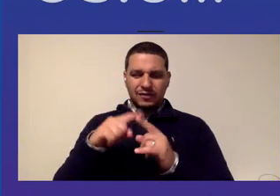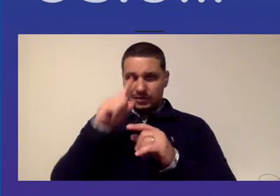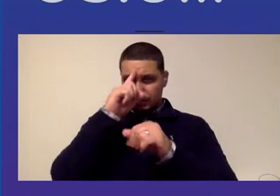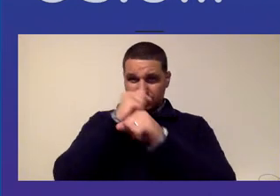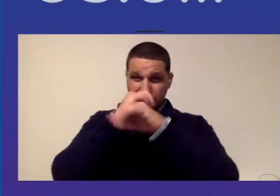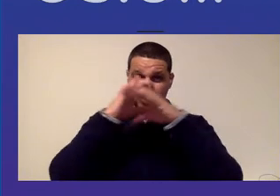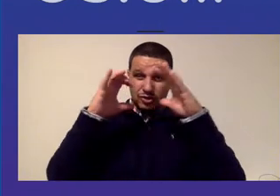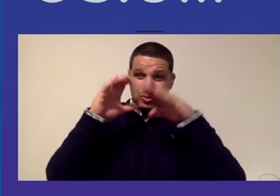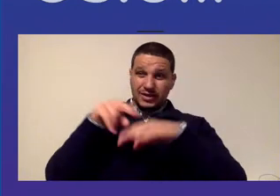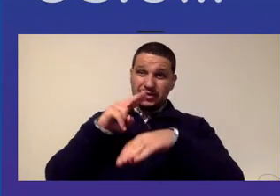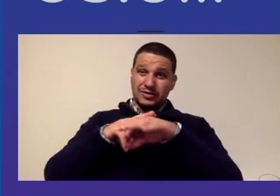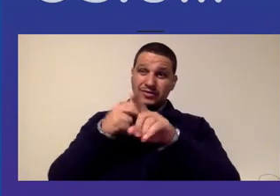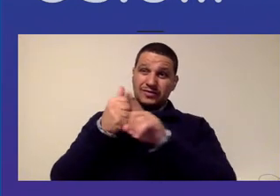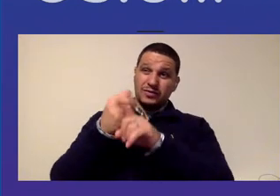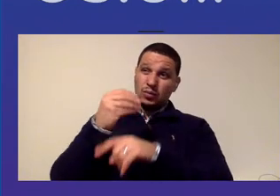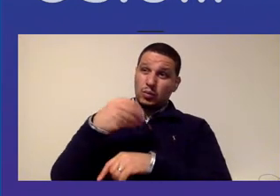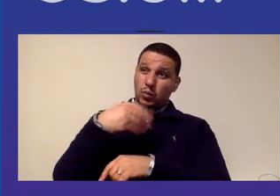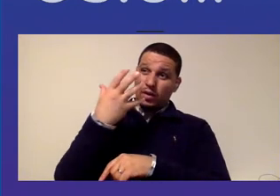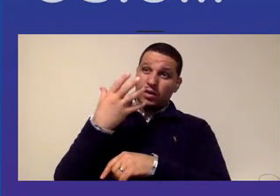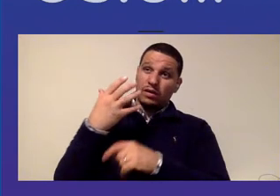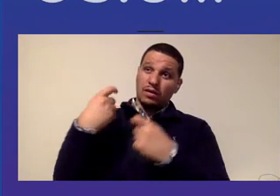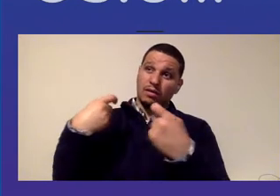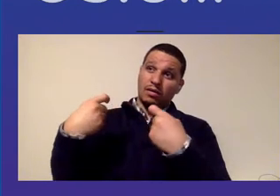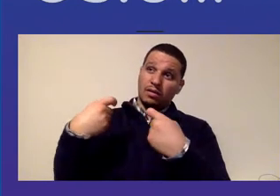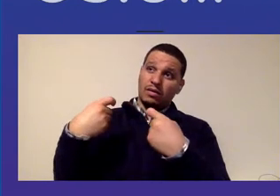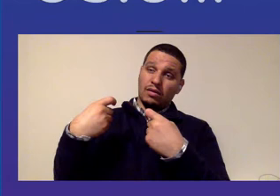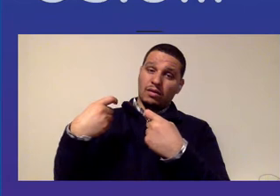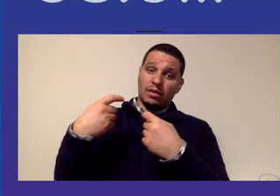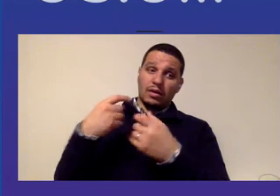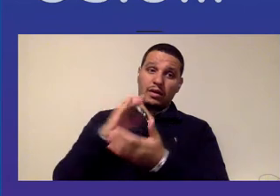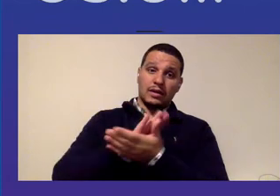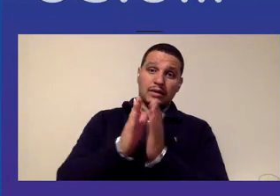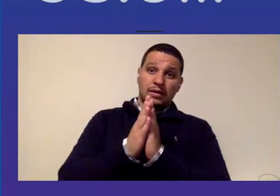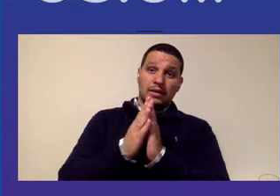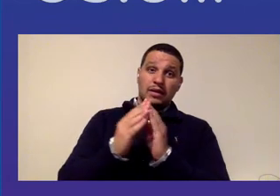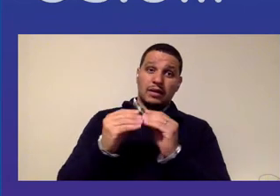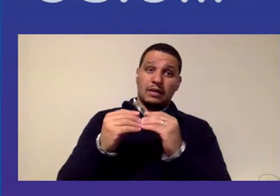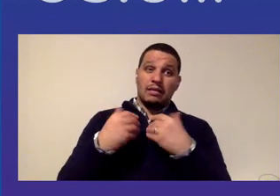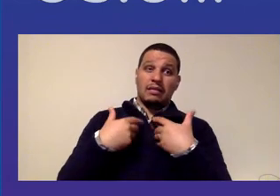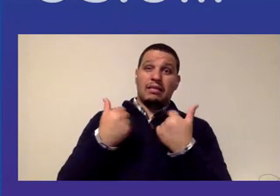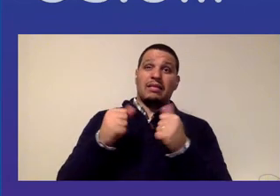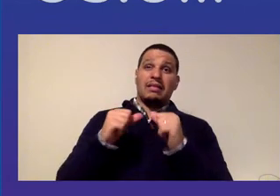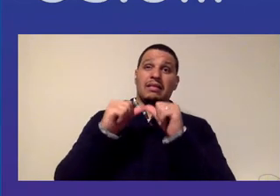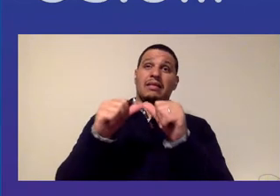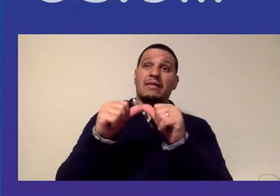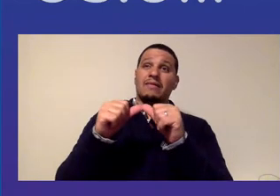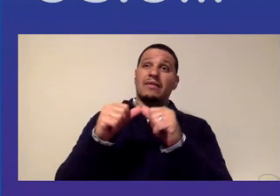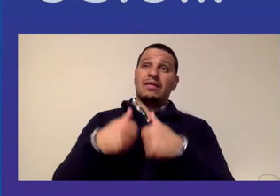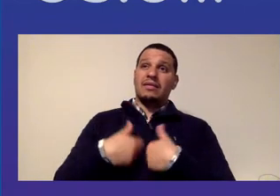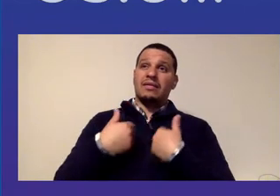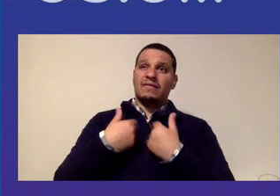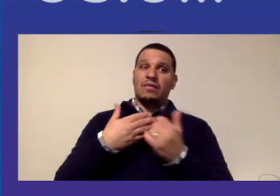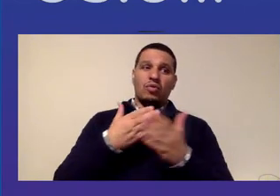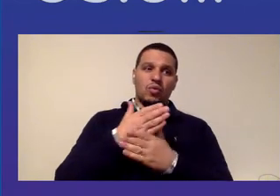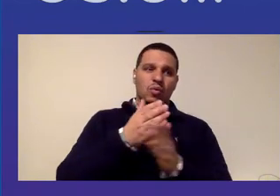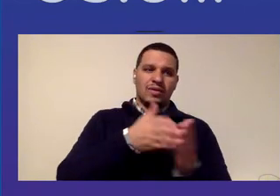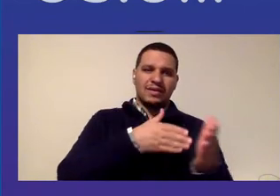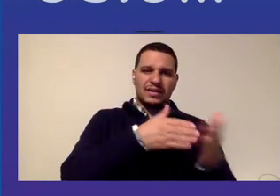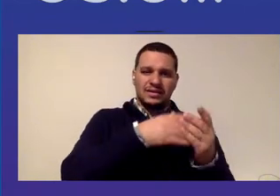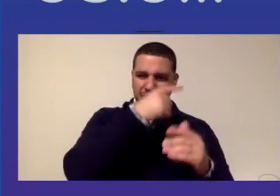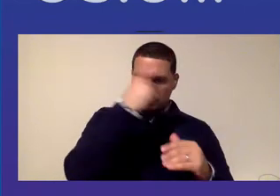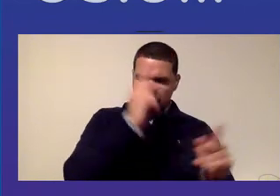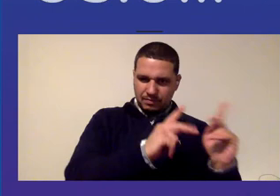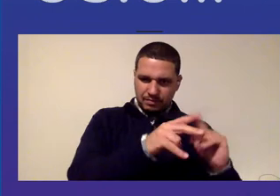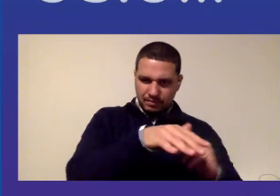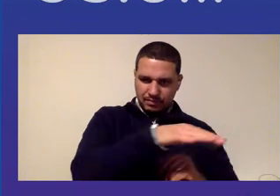as whiteness, as it attempts to cling to life through and against Blackness. There is another world